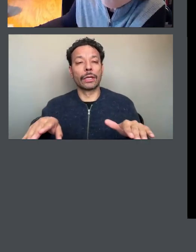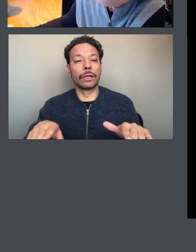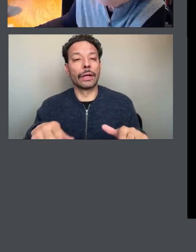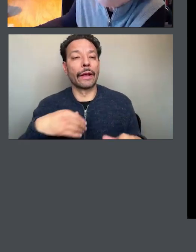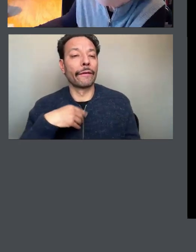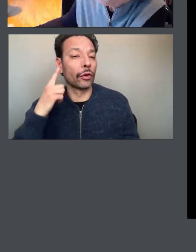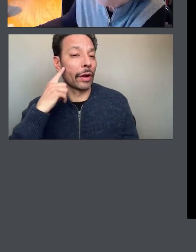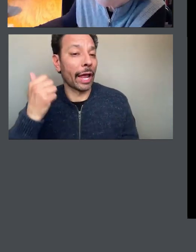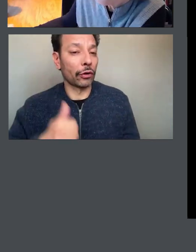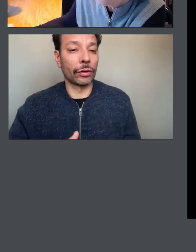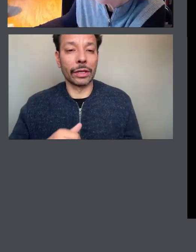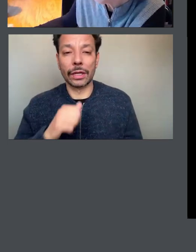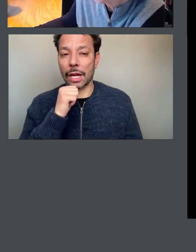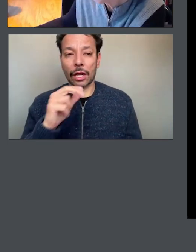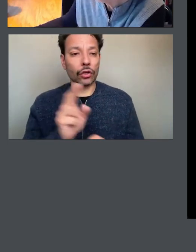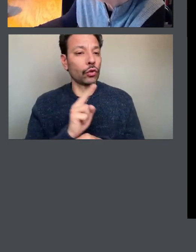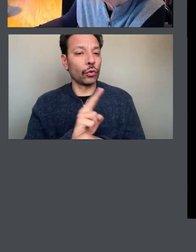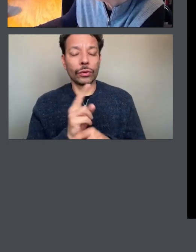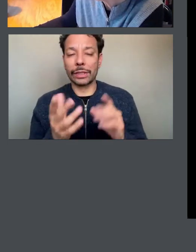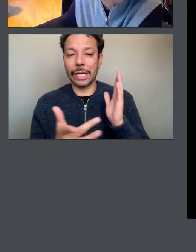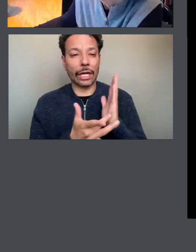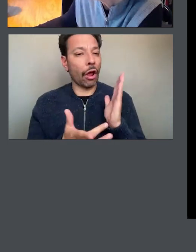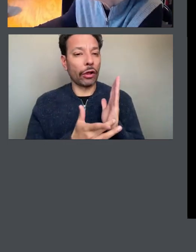hearing loss did not use technologies.